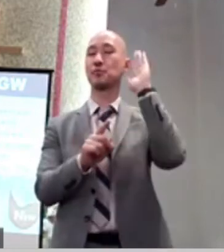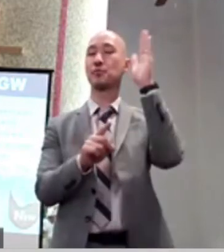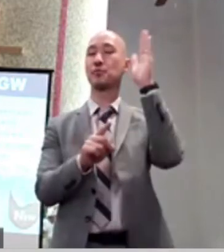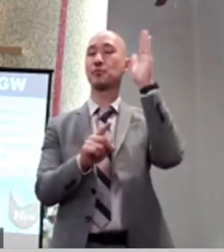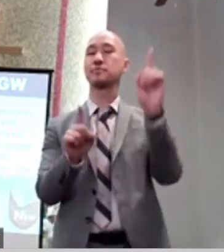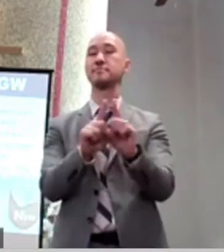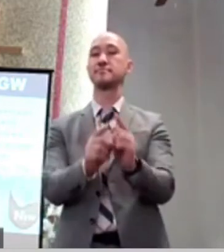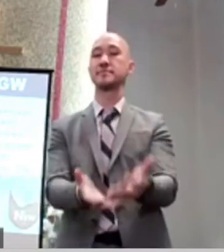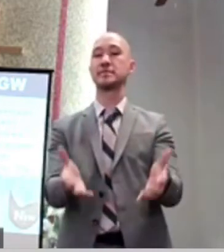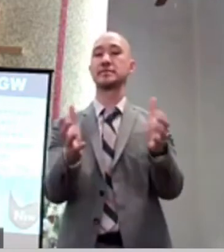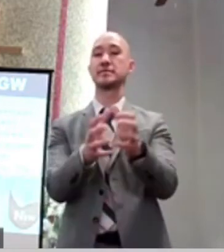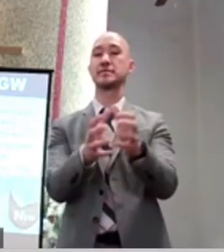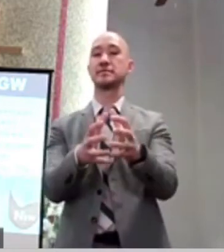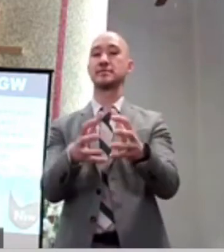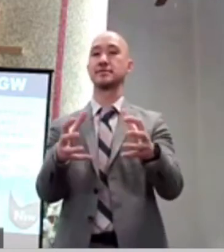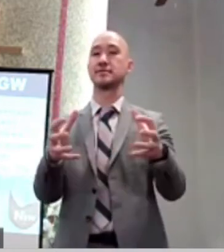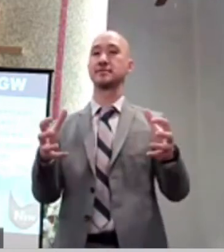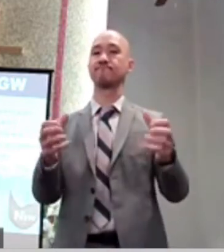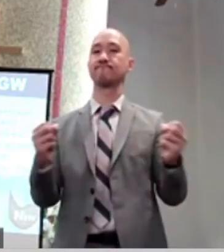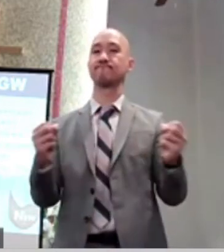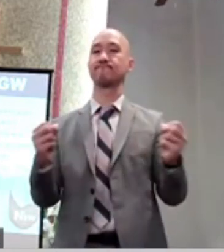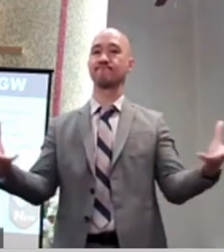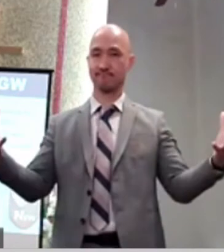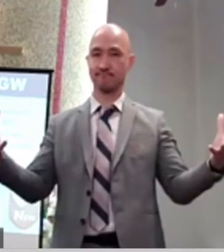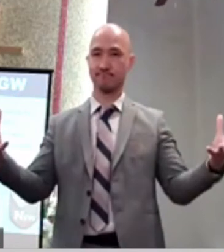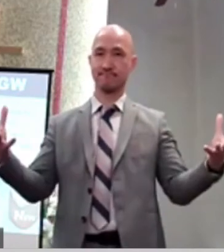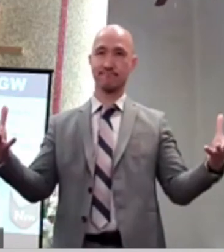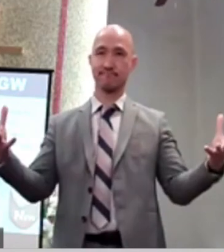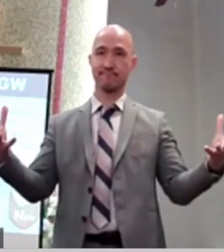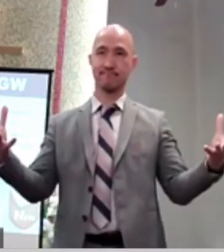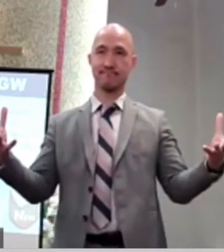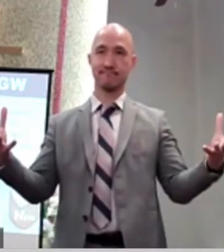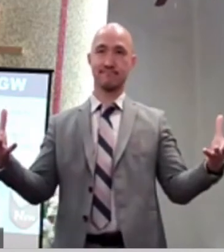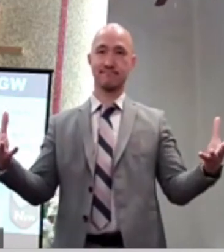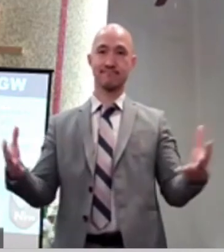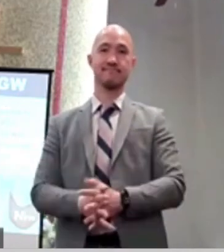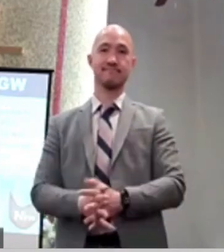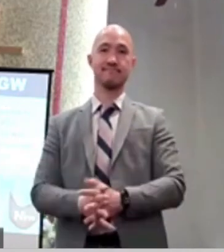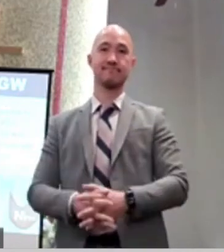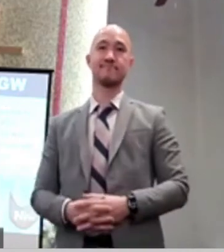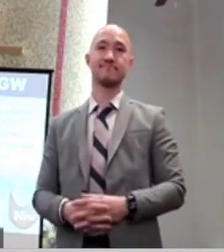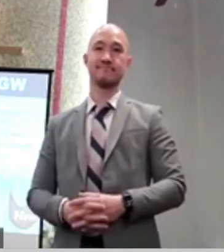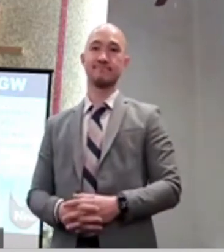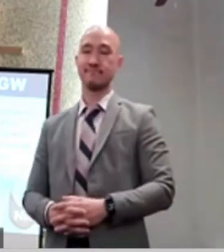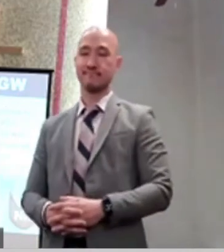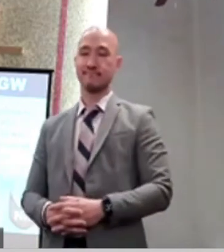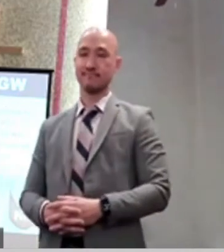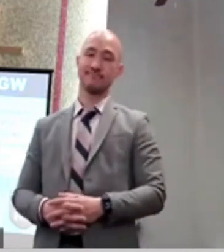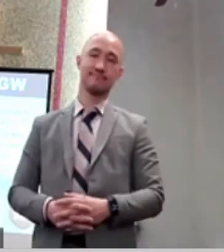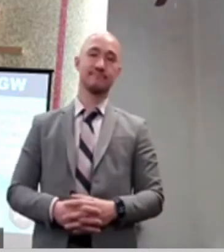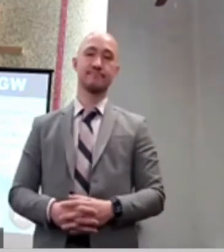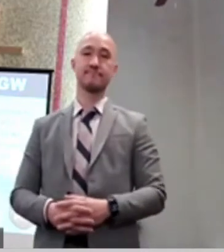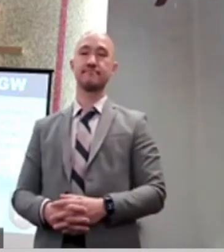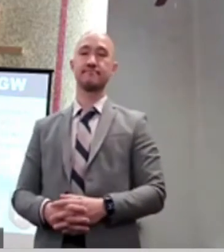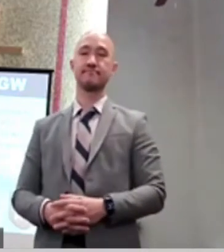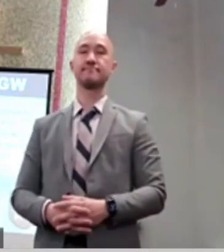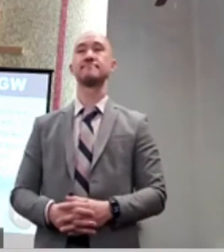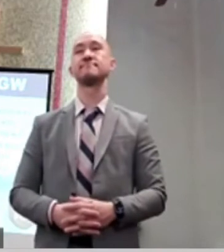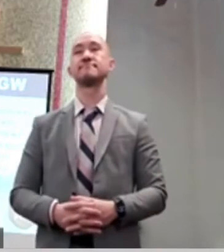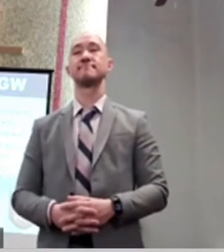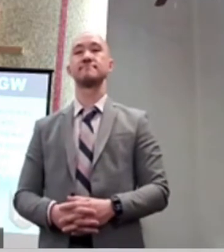In saying this, Jesus is also responding that the things that were commanded